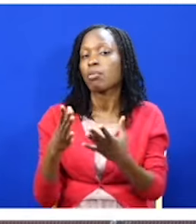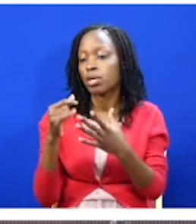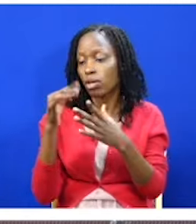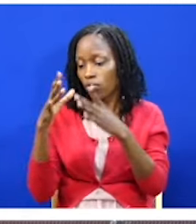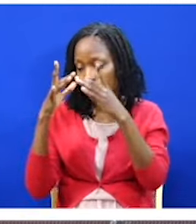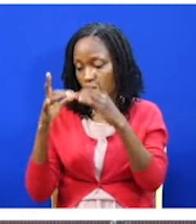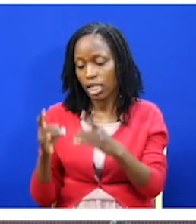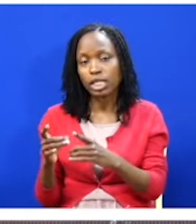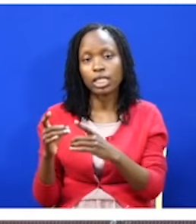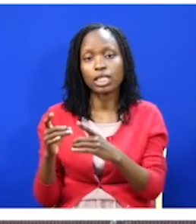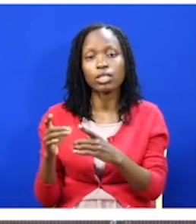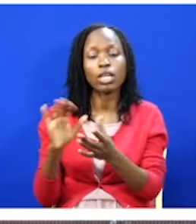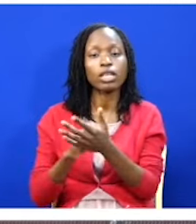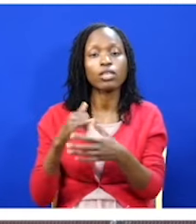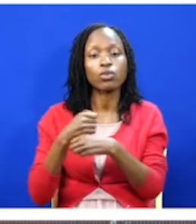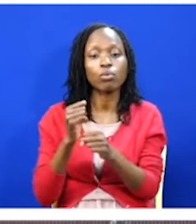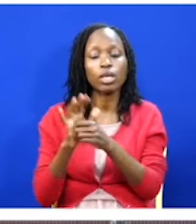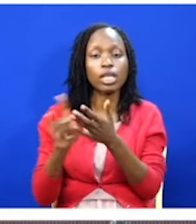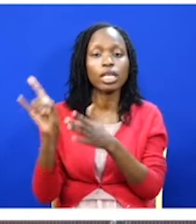be unselfish?